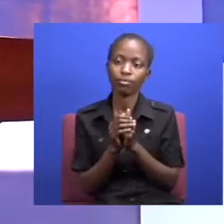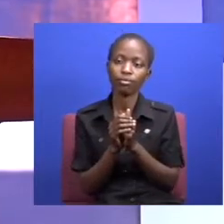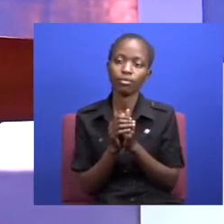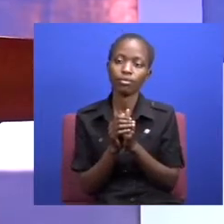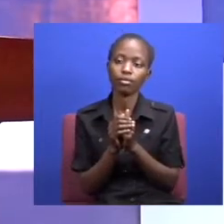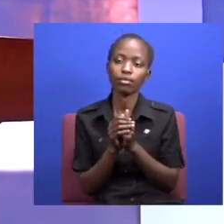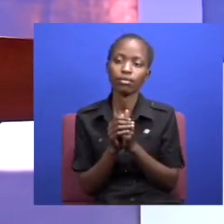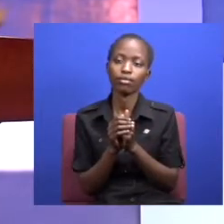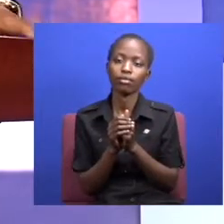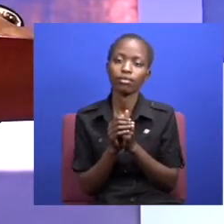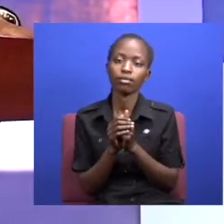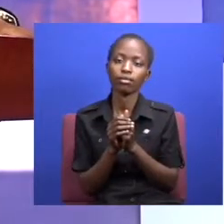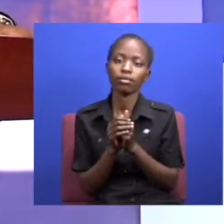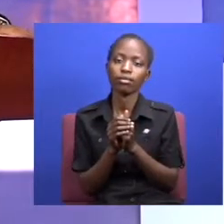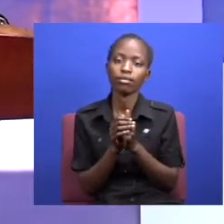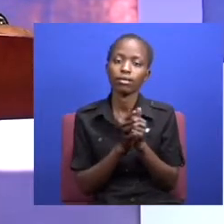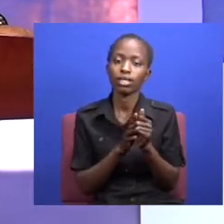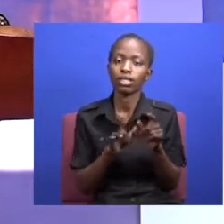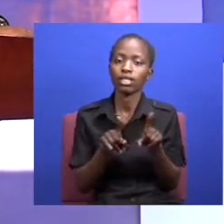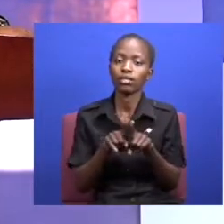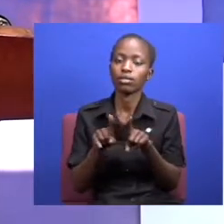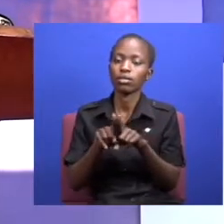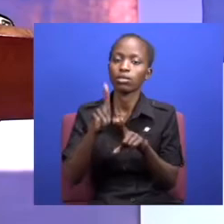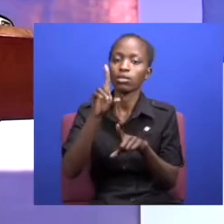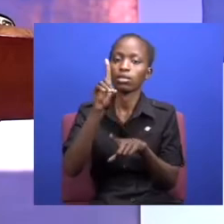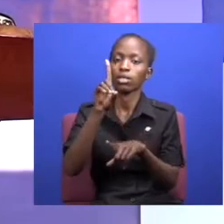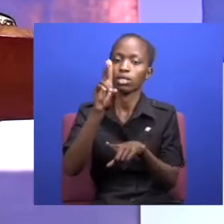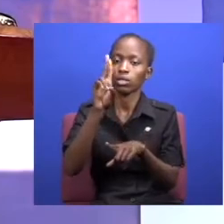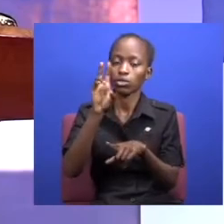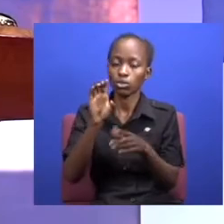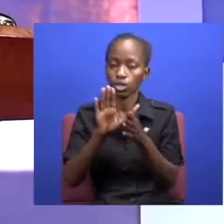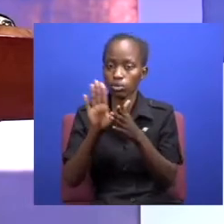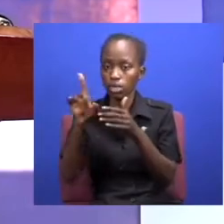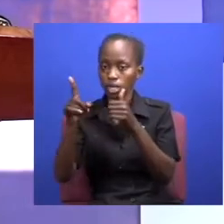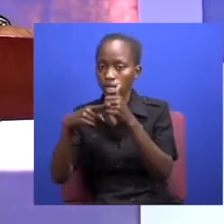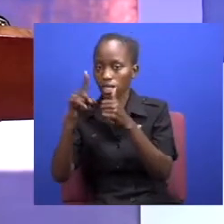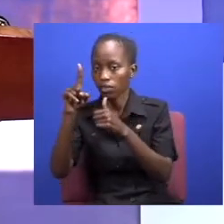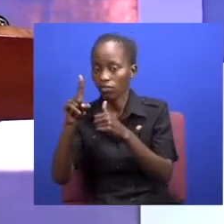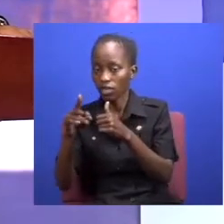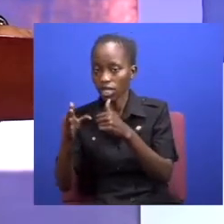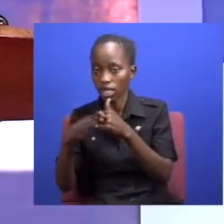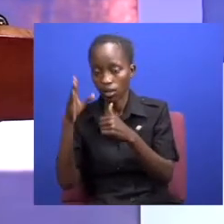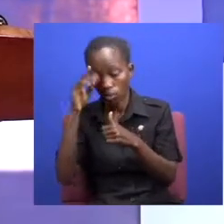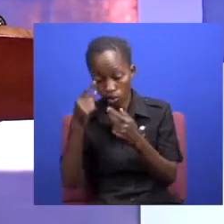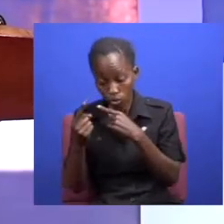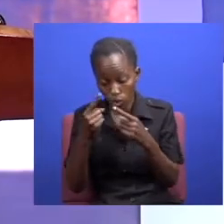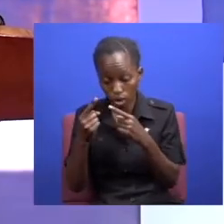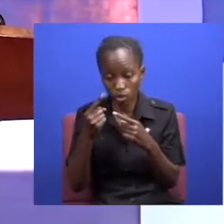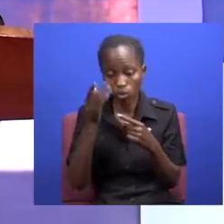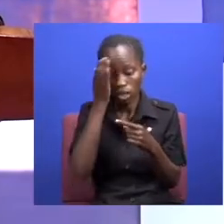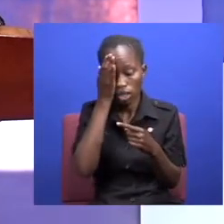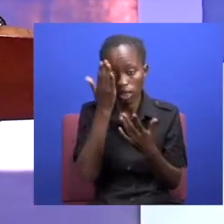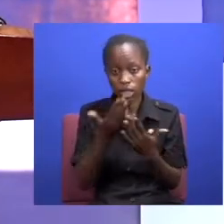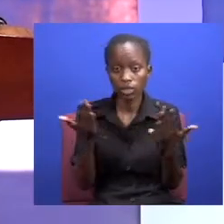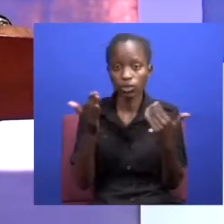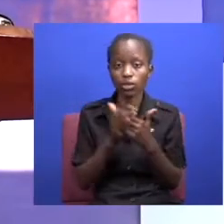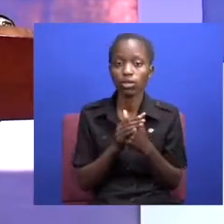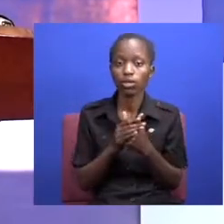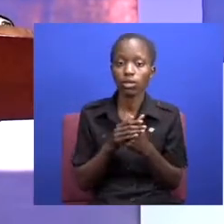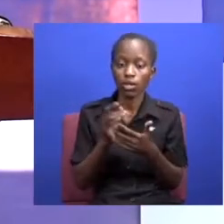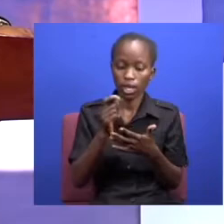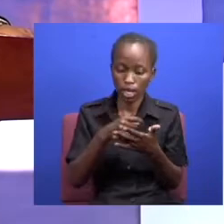doing. And I think this is consistent with Deuteronomy chapter 6, verse 9, where Moses, again, speaking to the children of Israel, tells